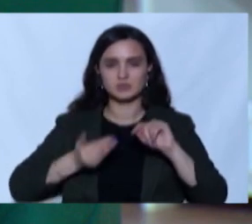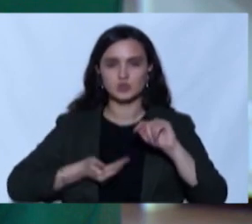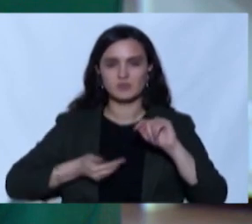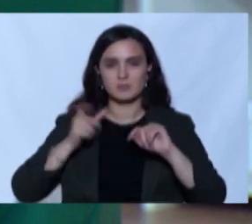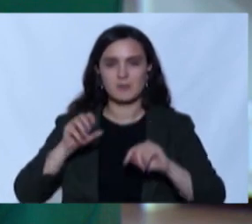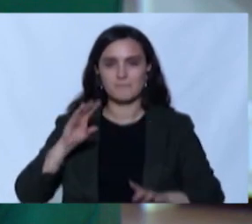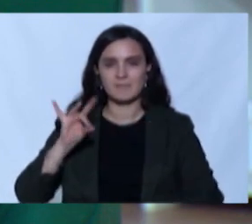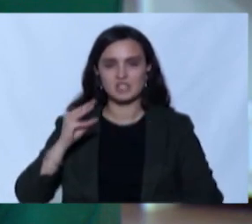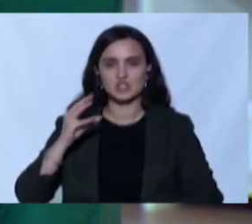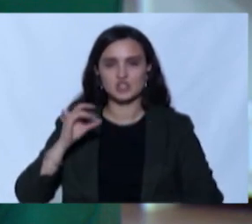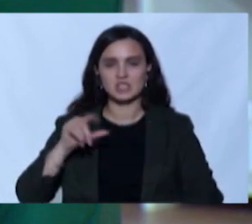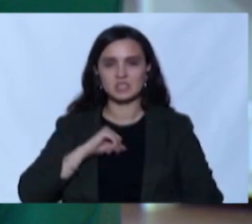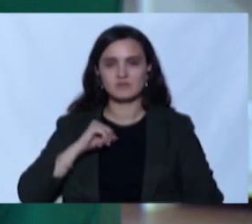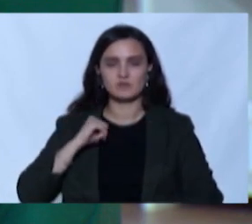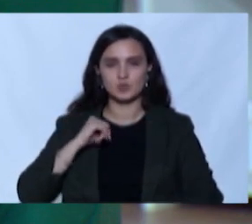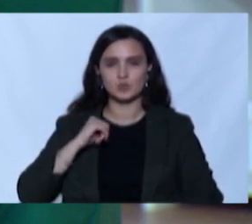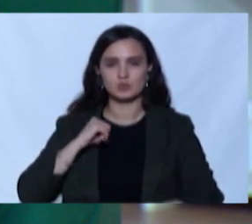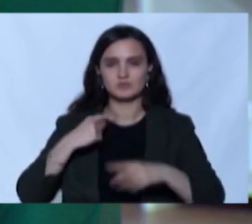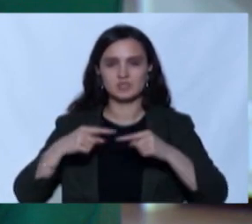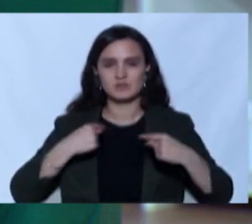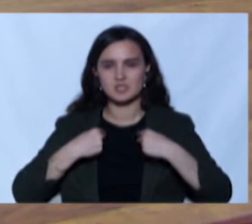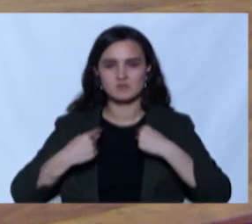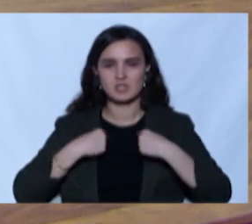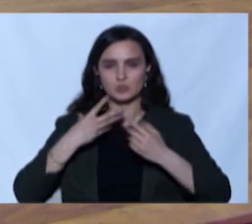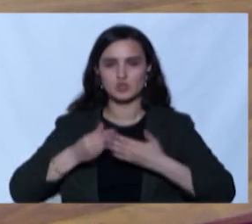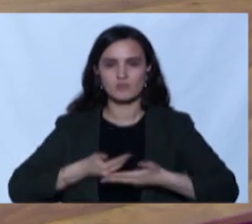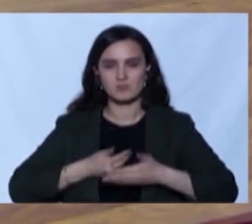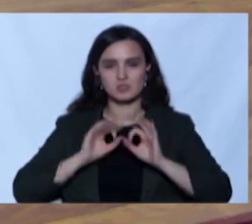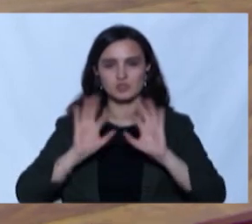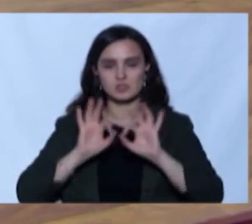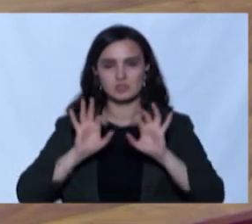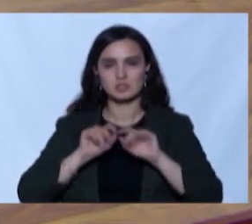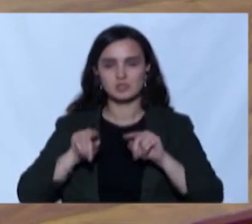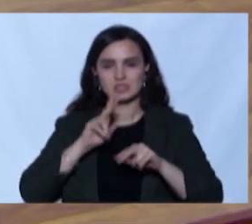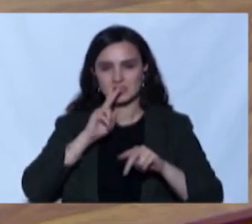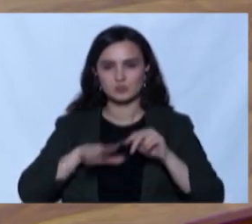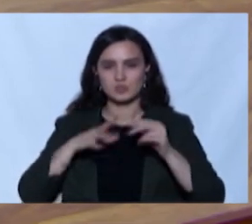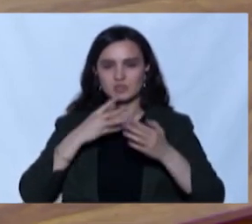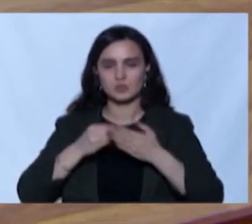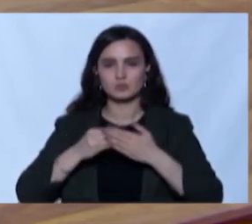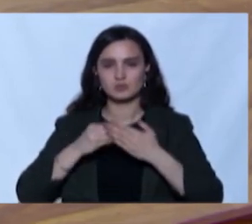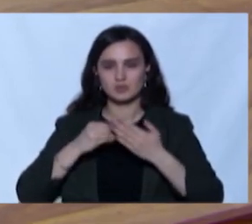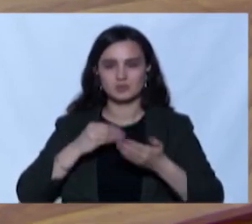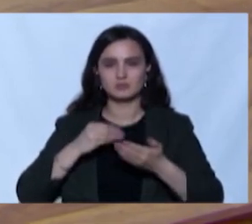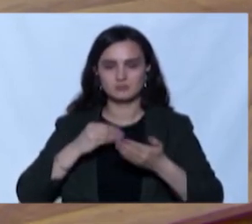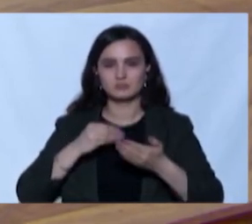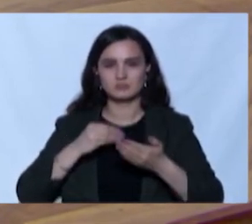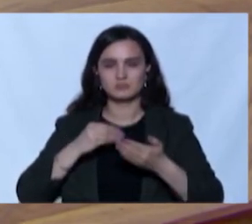Shelley, who would go on to experience lots of sufferings in her life, including losing Percy Shelley, who